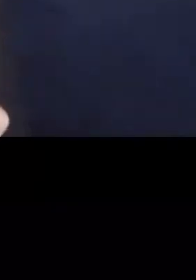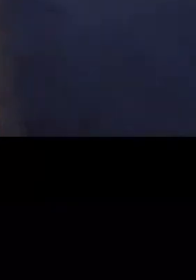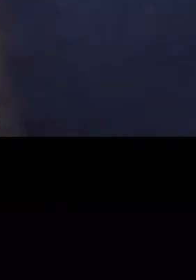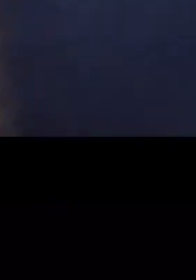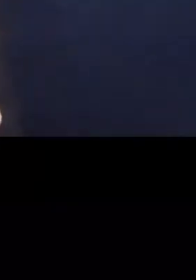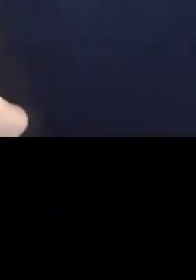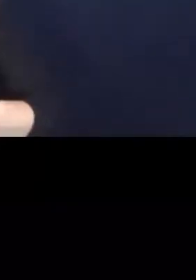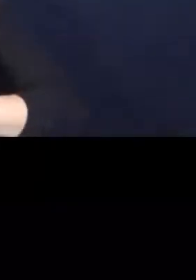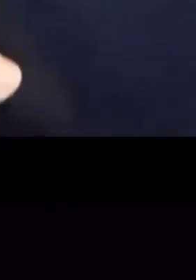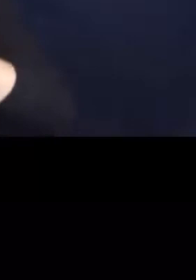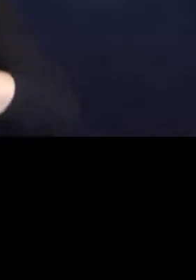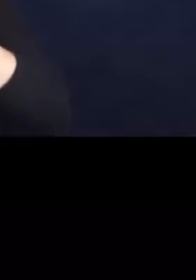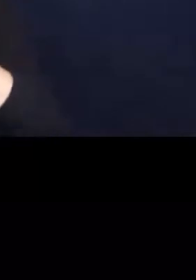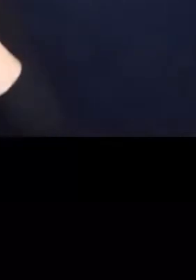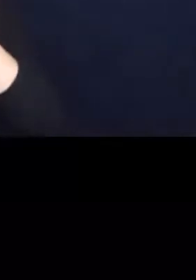okay.